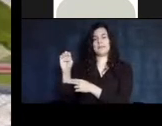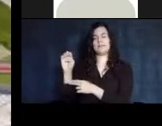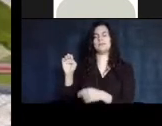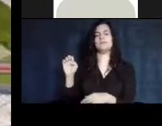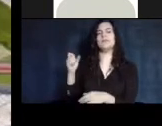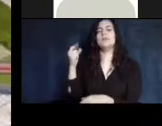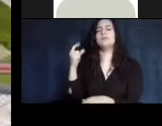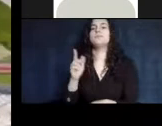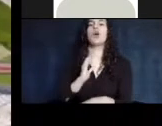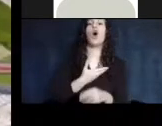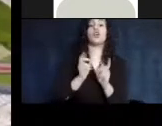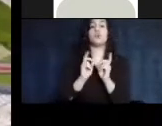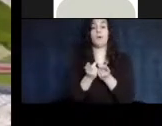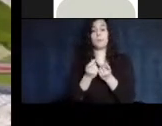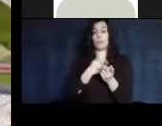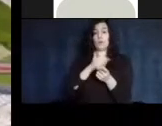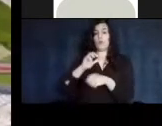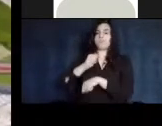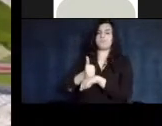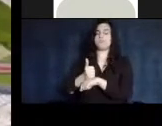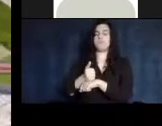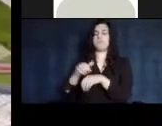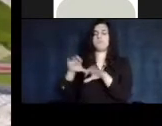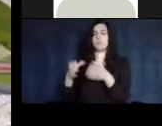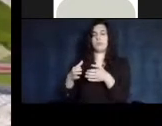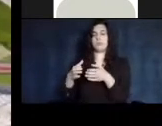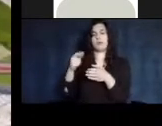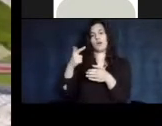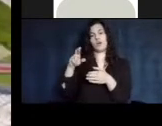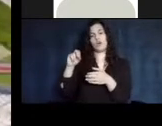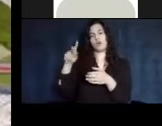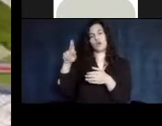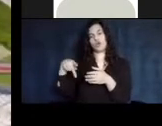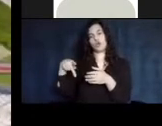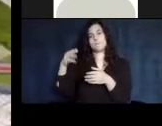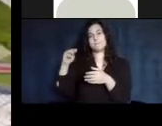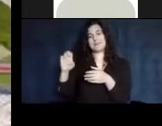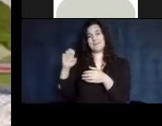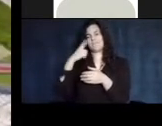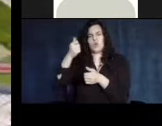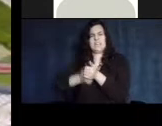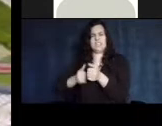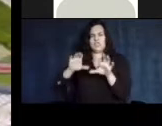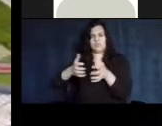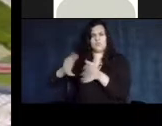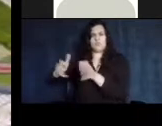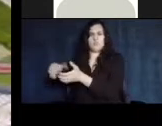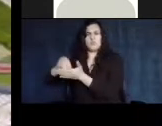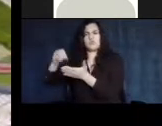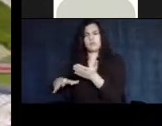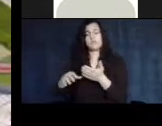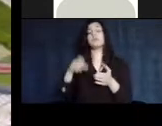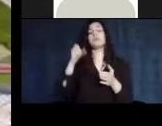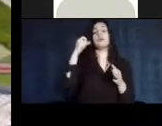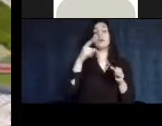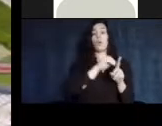our incoming students. At orientation, you will meet with a orientation leader who